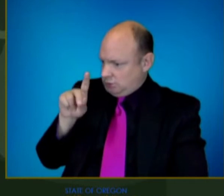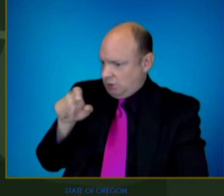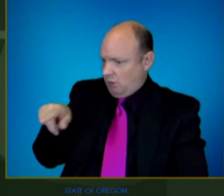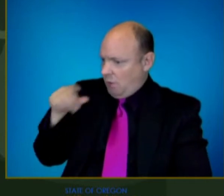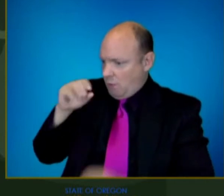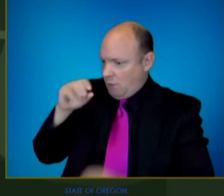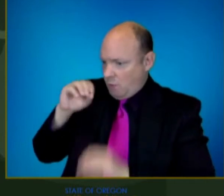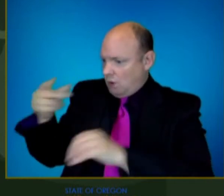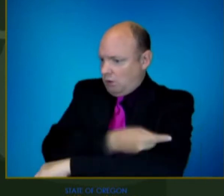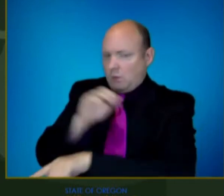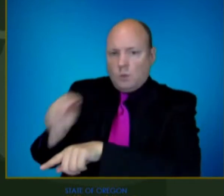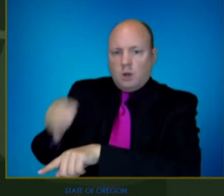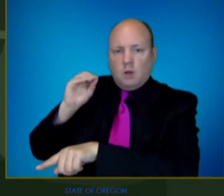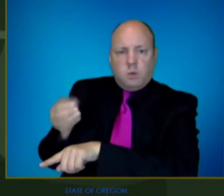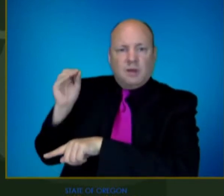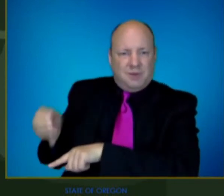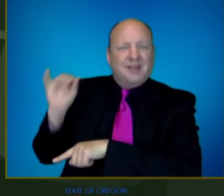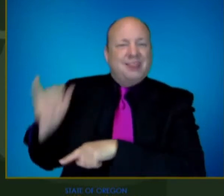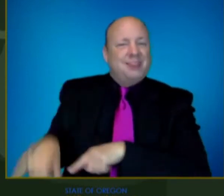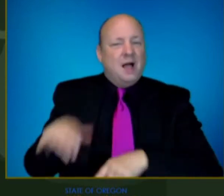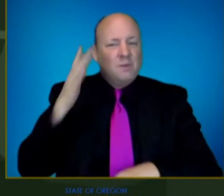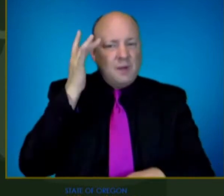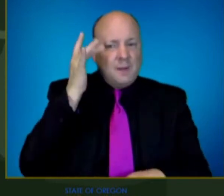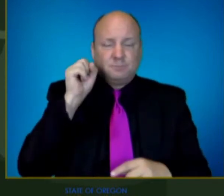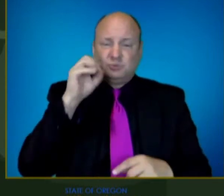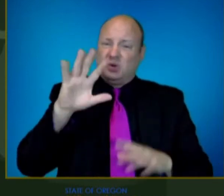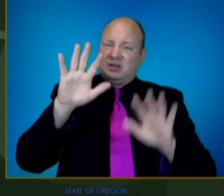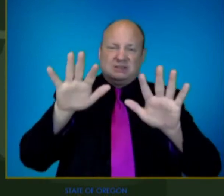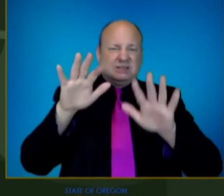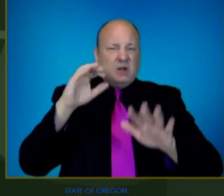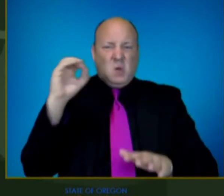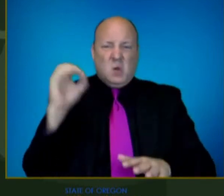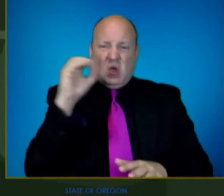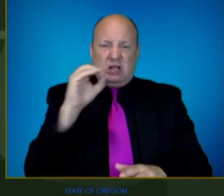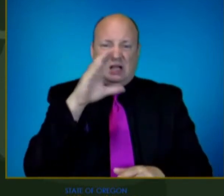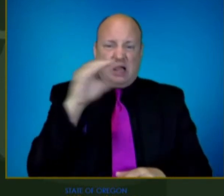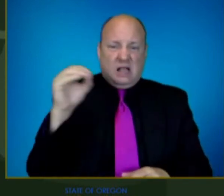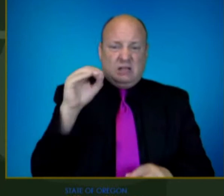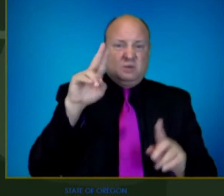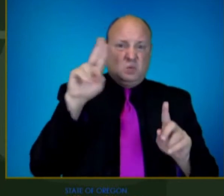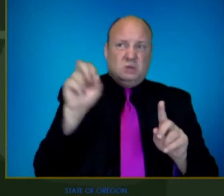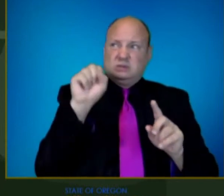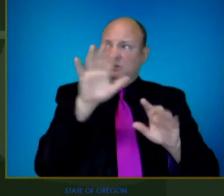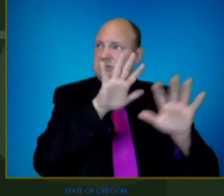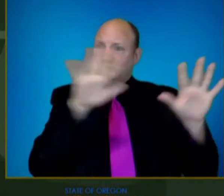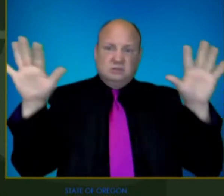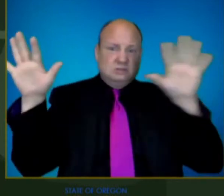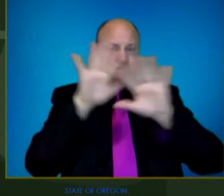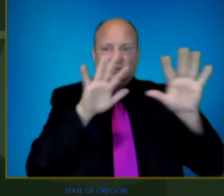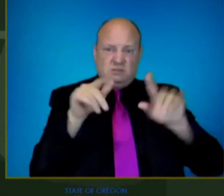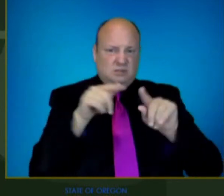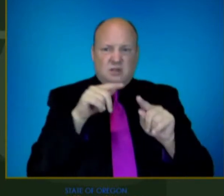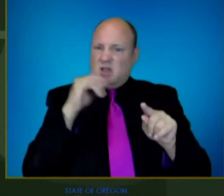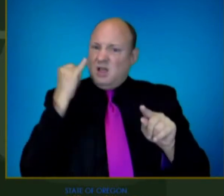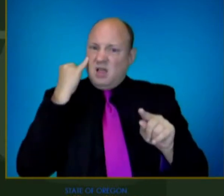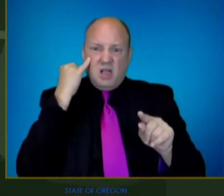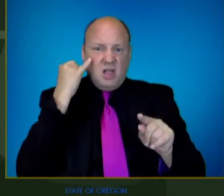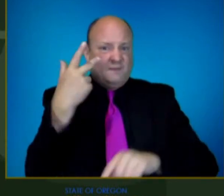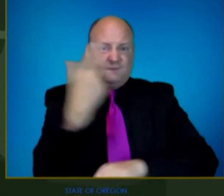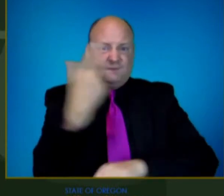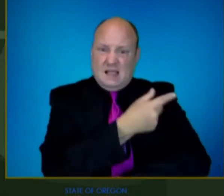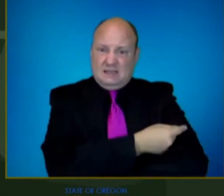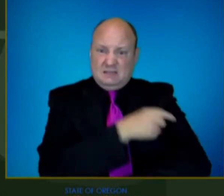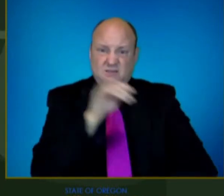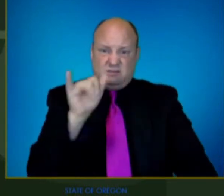and across our country. If you are unvaccinated, the risk of being sickened by the virus or ending up seriously ill or